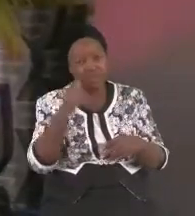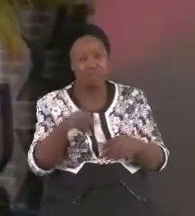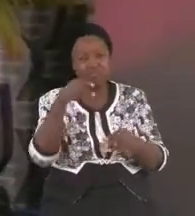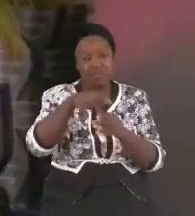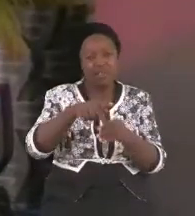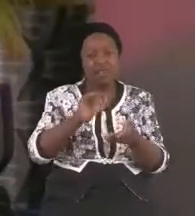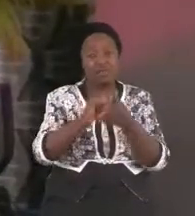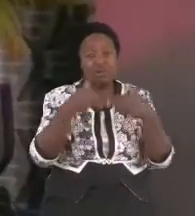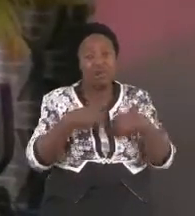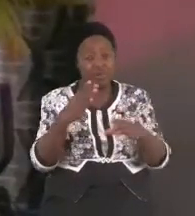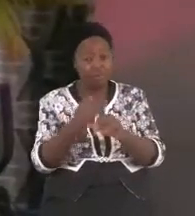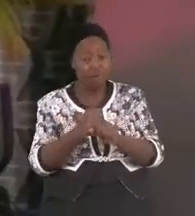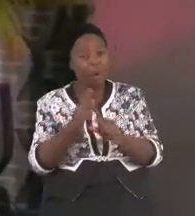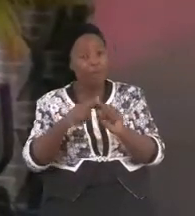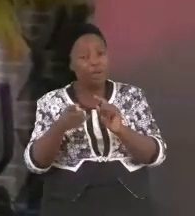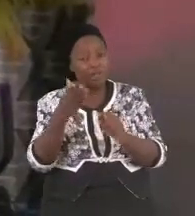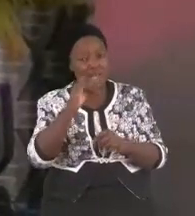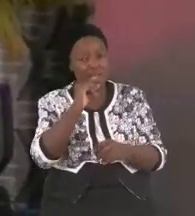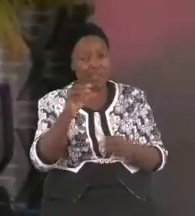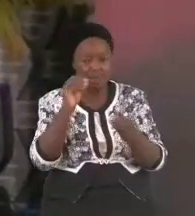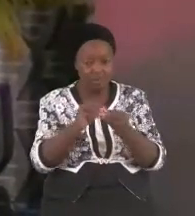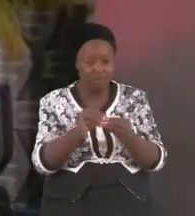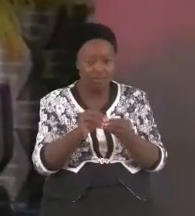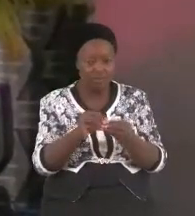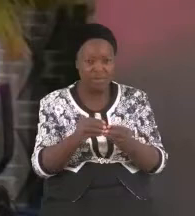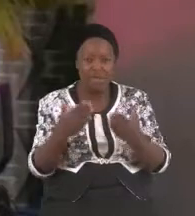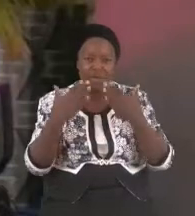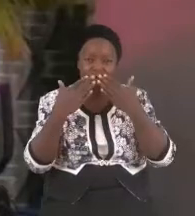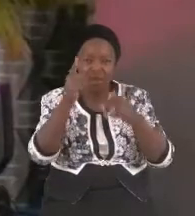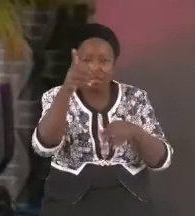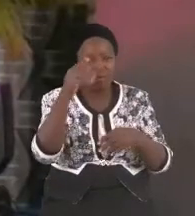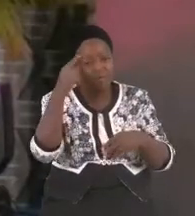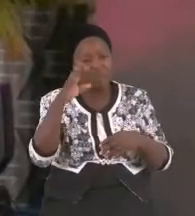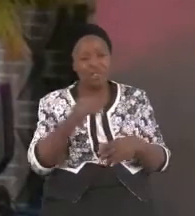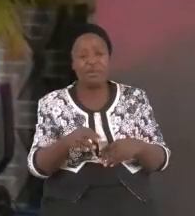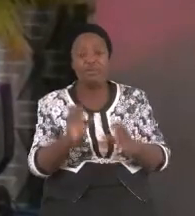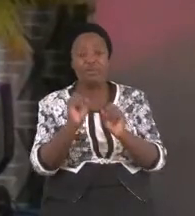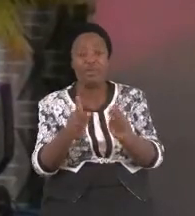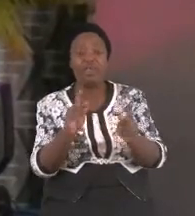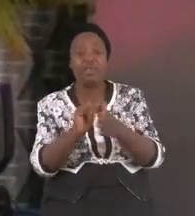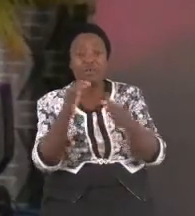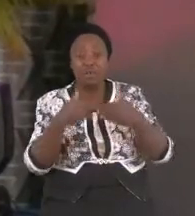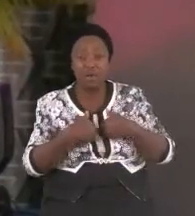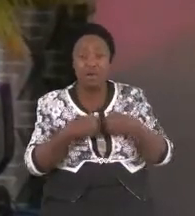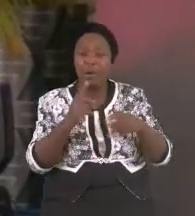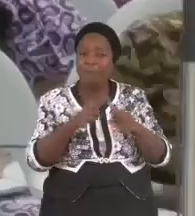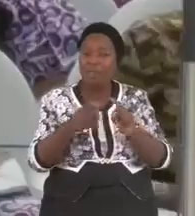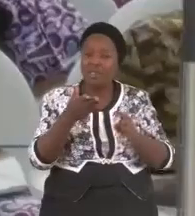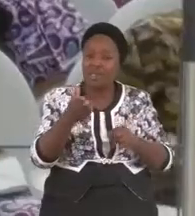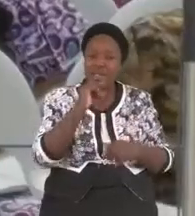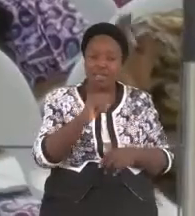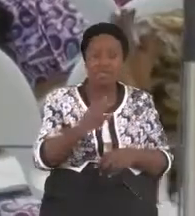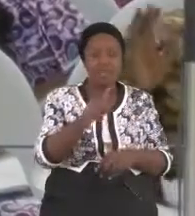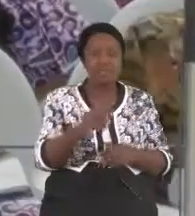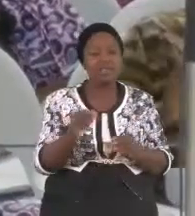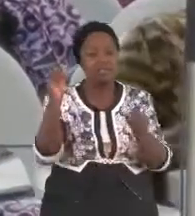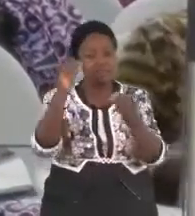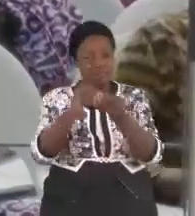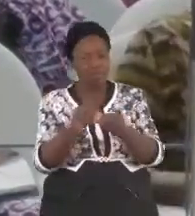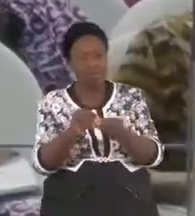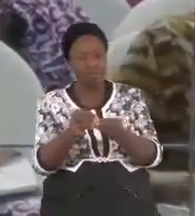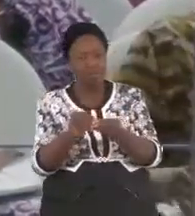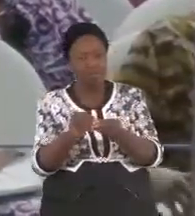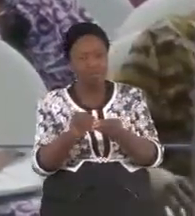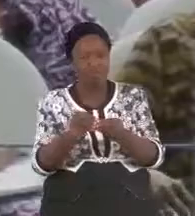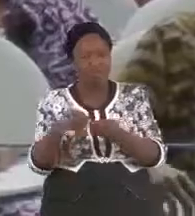the privileges you have, but there is more. Somebody say, there is more. Somebody